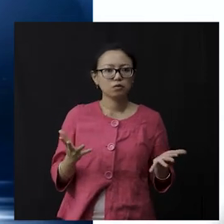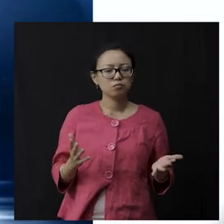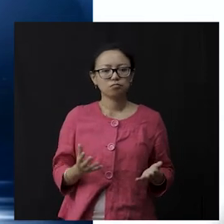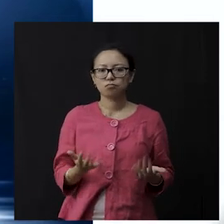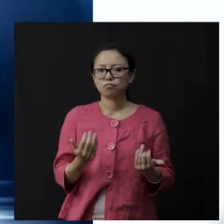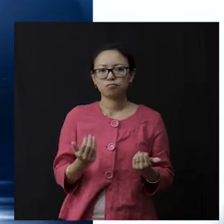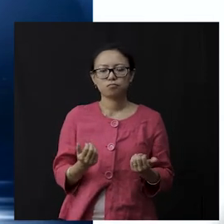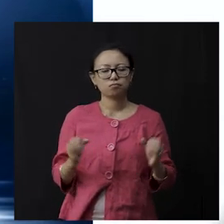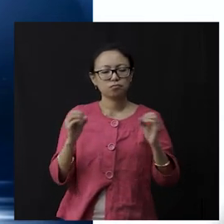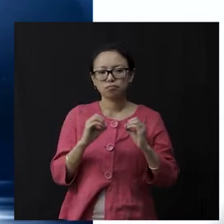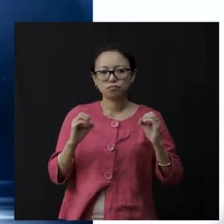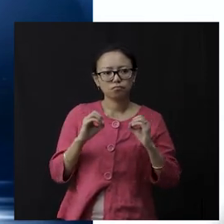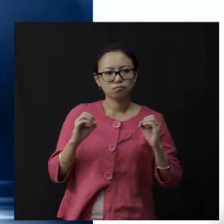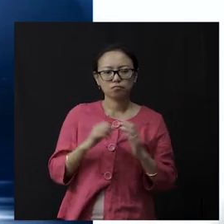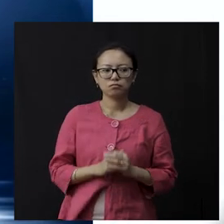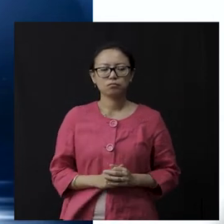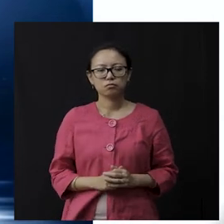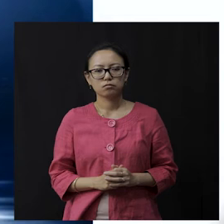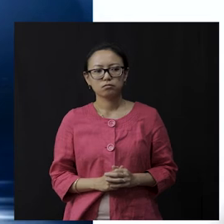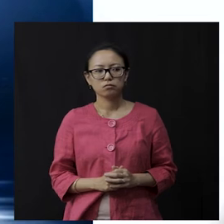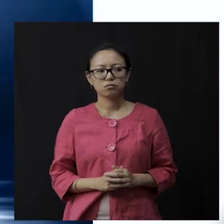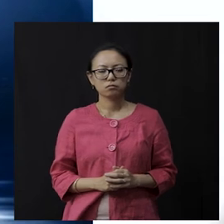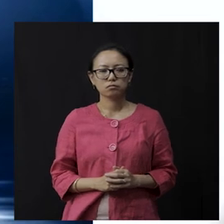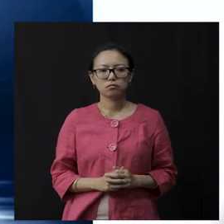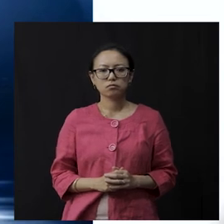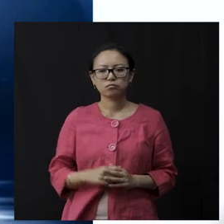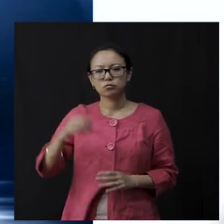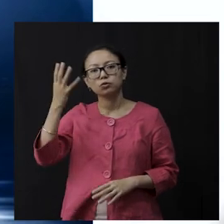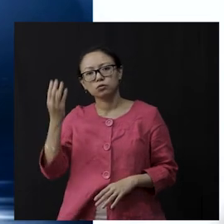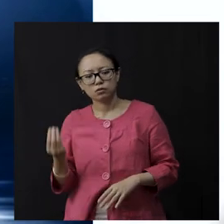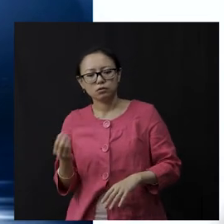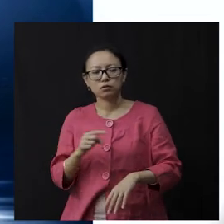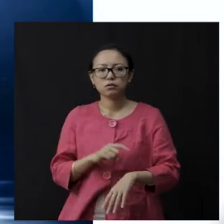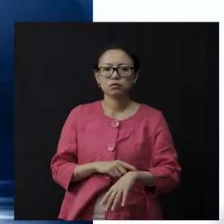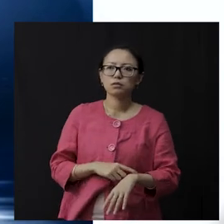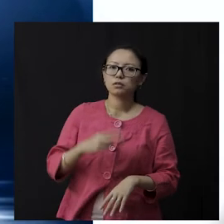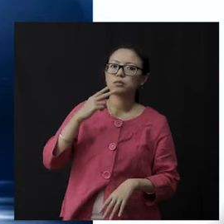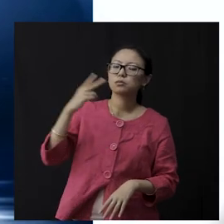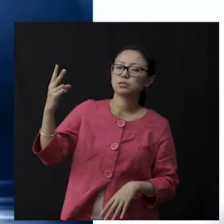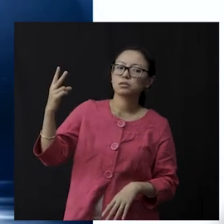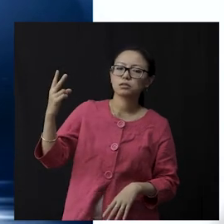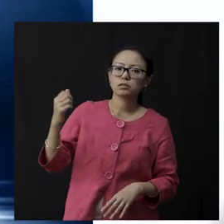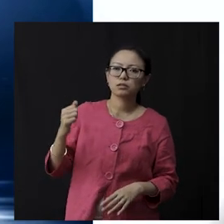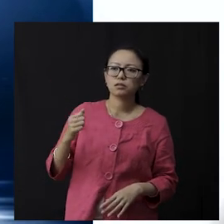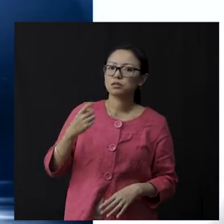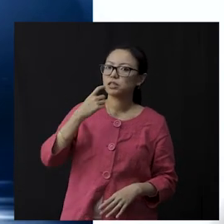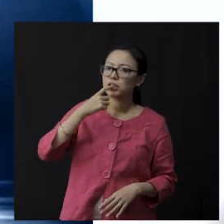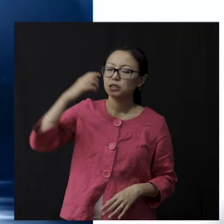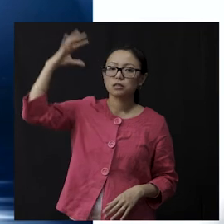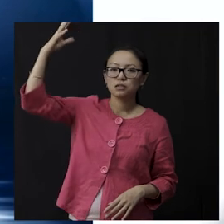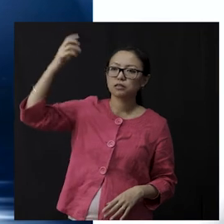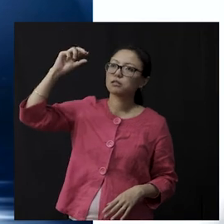Okay? So that is, those are the objects that we see in the sky, children. During the day, you see